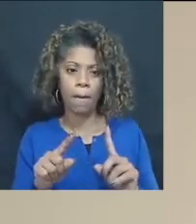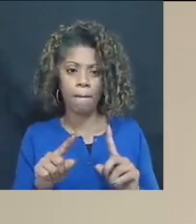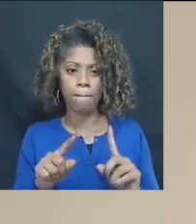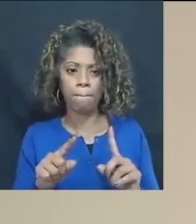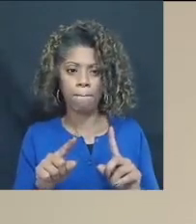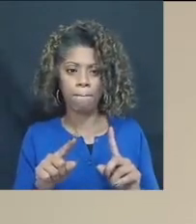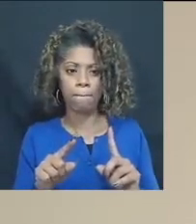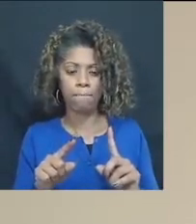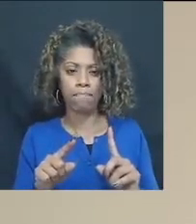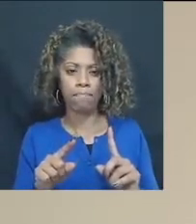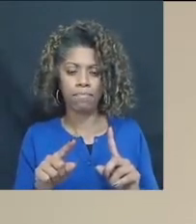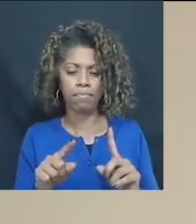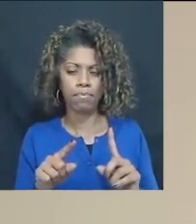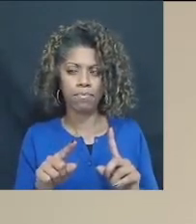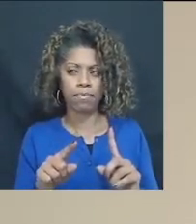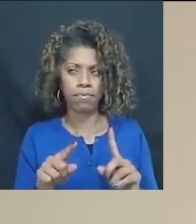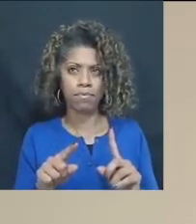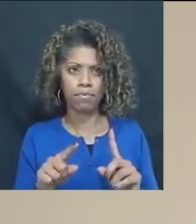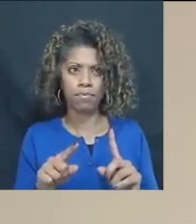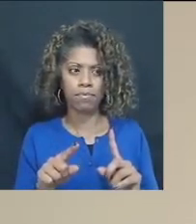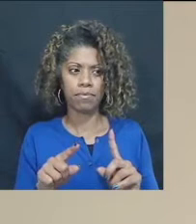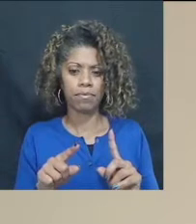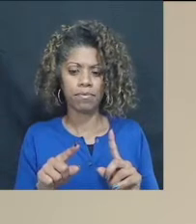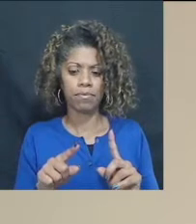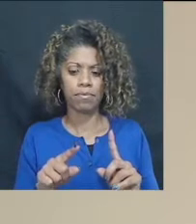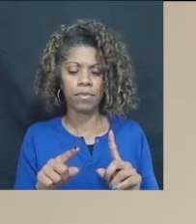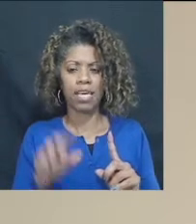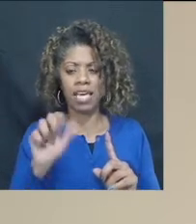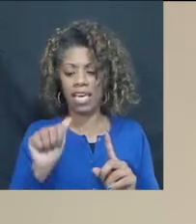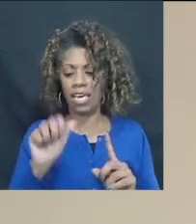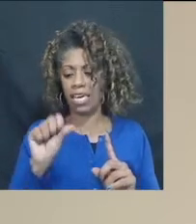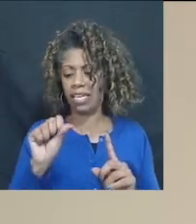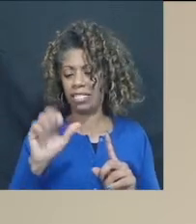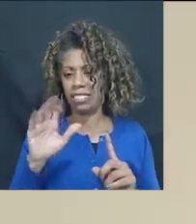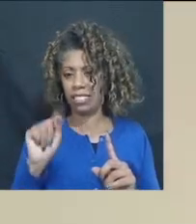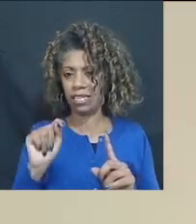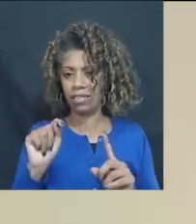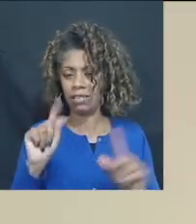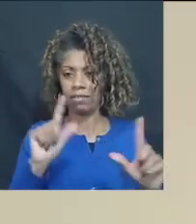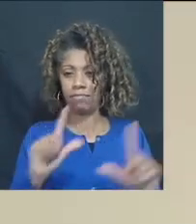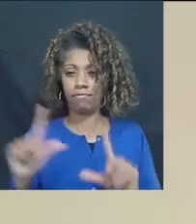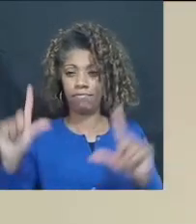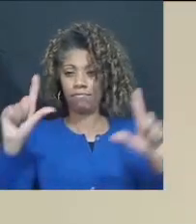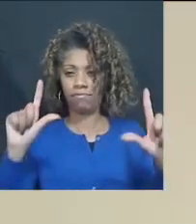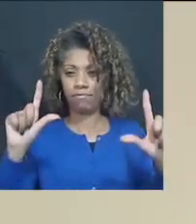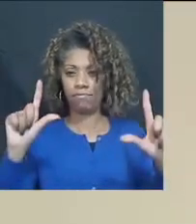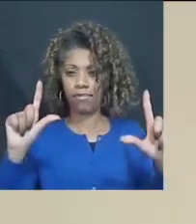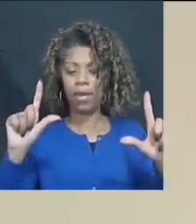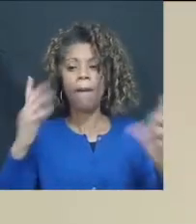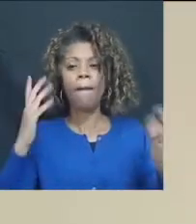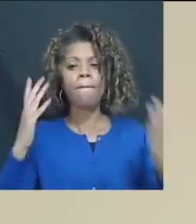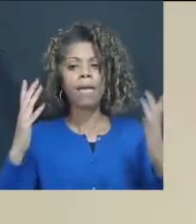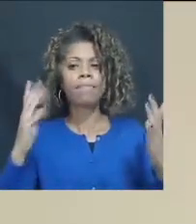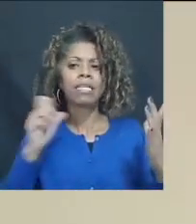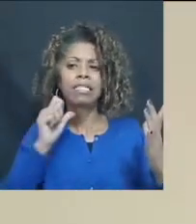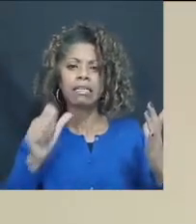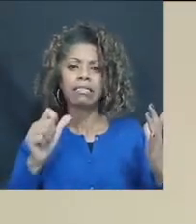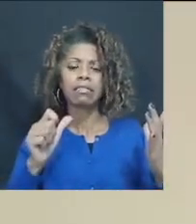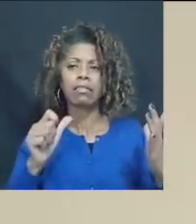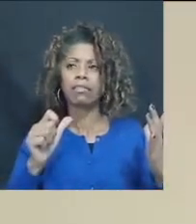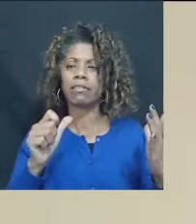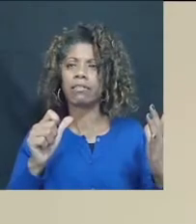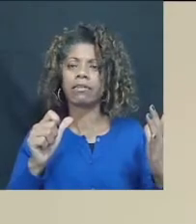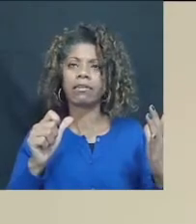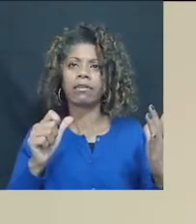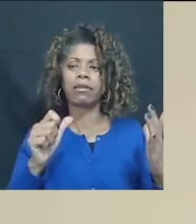asset framing might sound like a nice thing. It's far more than that. It is not about what you say about people. It's about what you think about people. Who do you